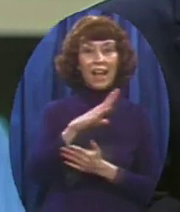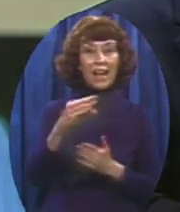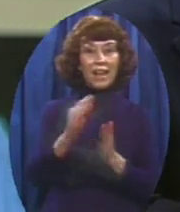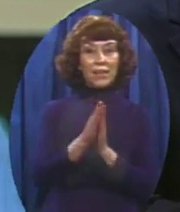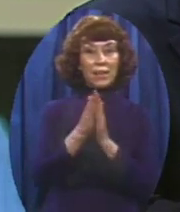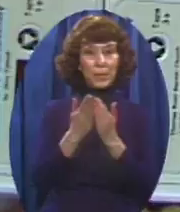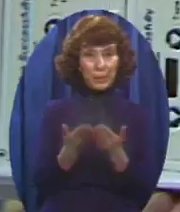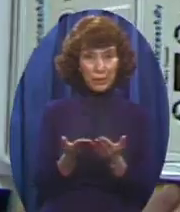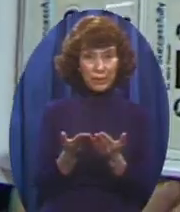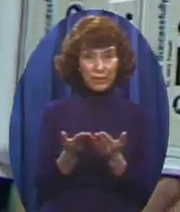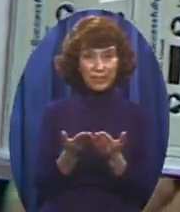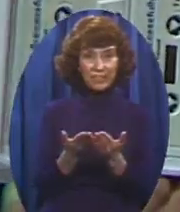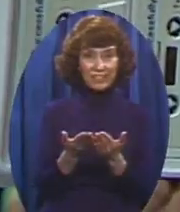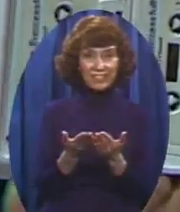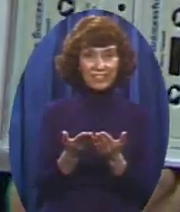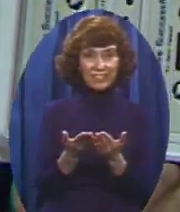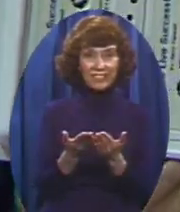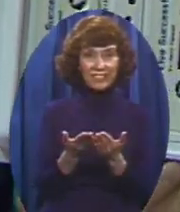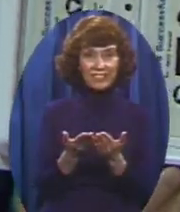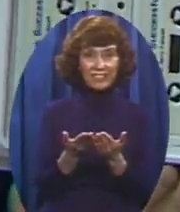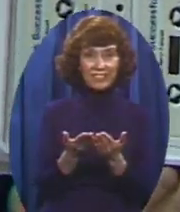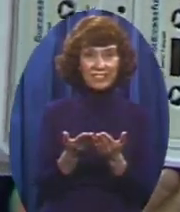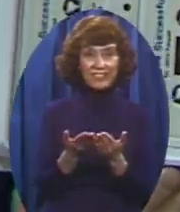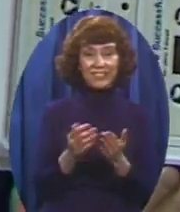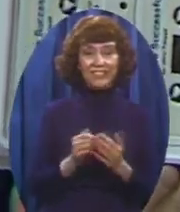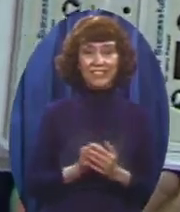out, that wasn't supposed to be in there,